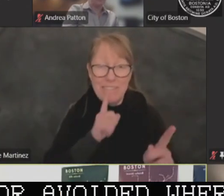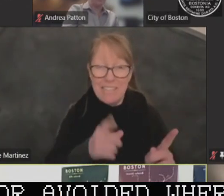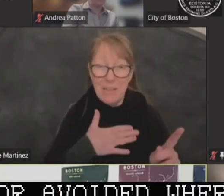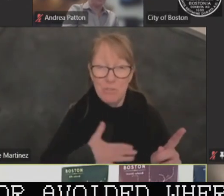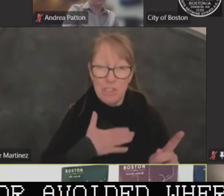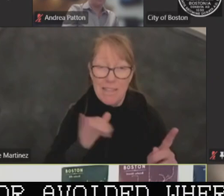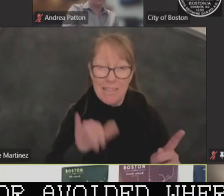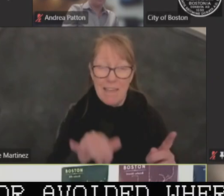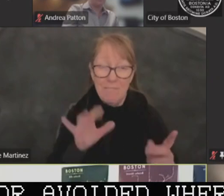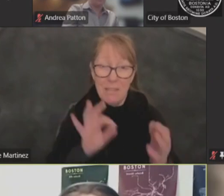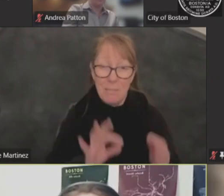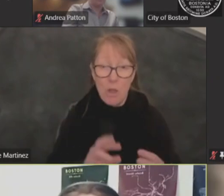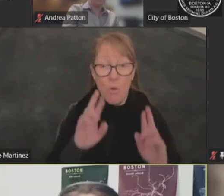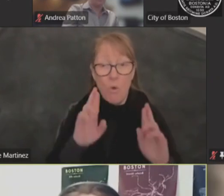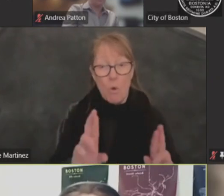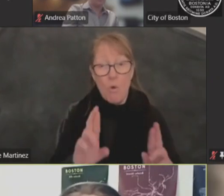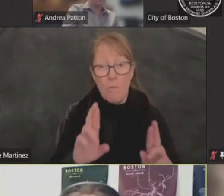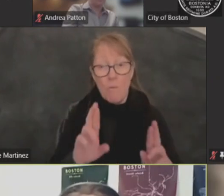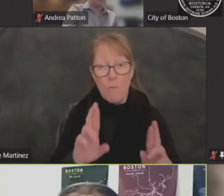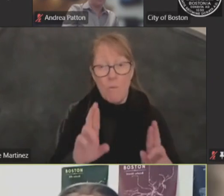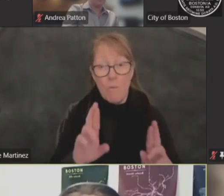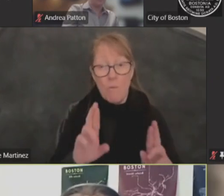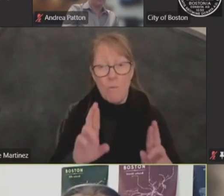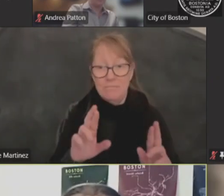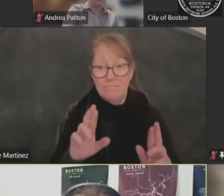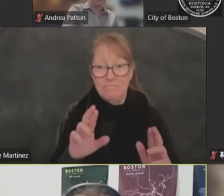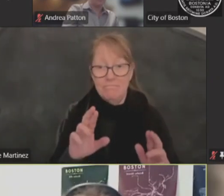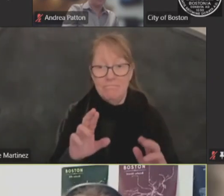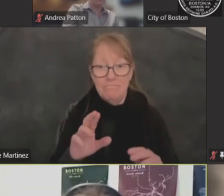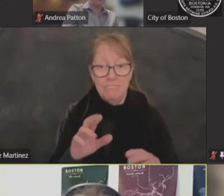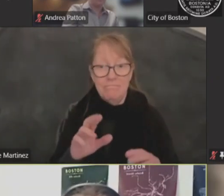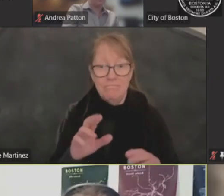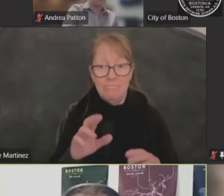keep working towards making it a little bit better.